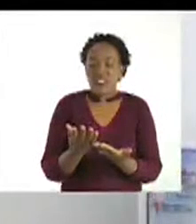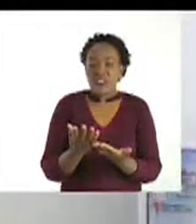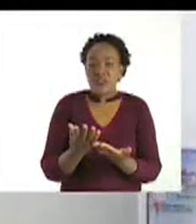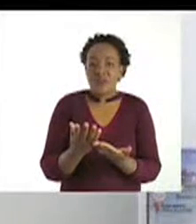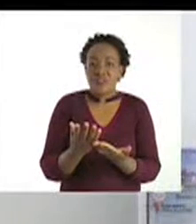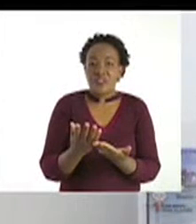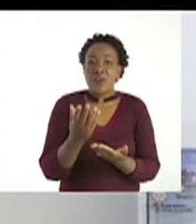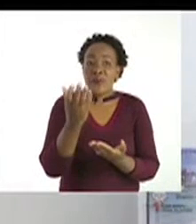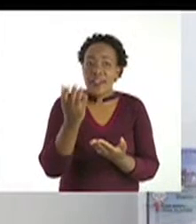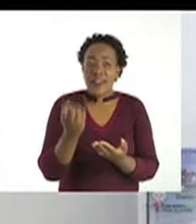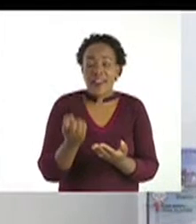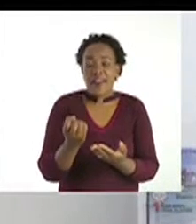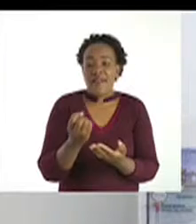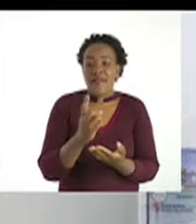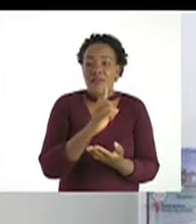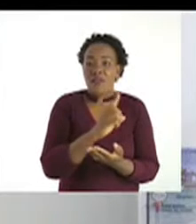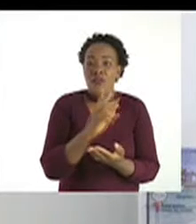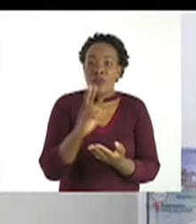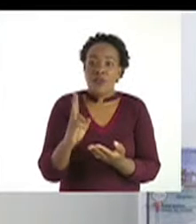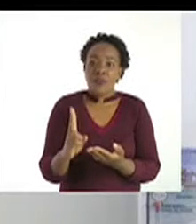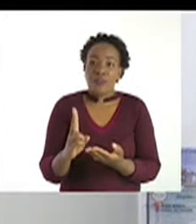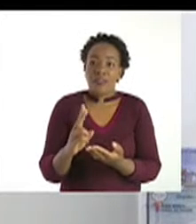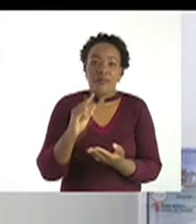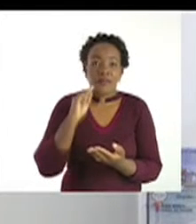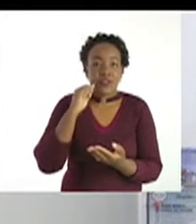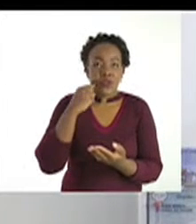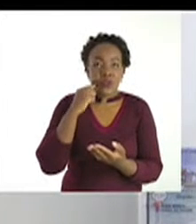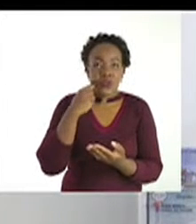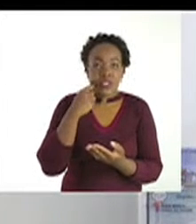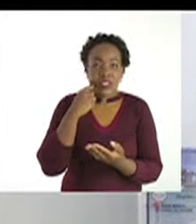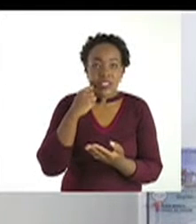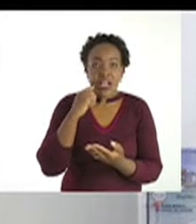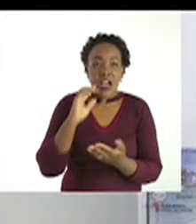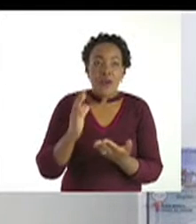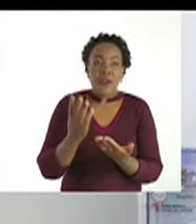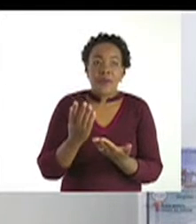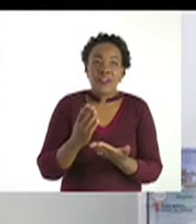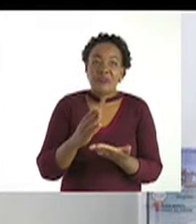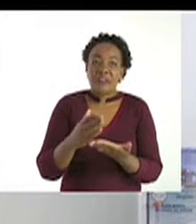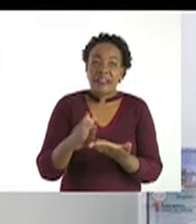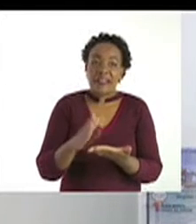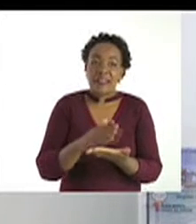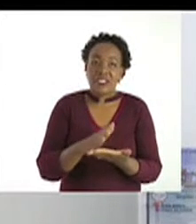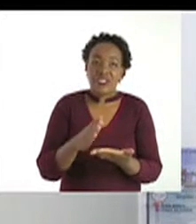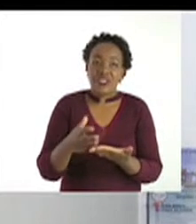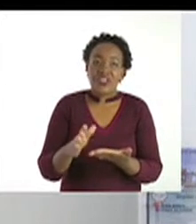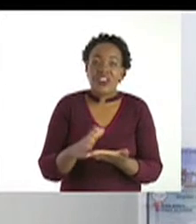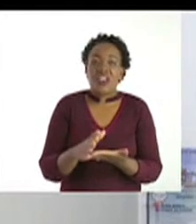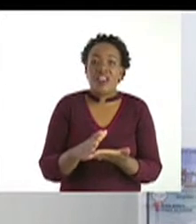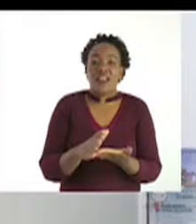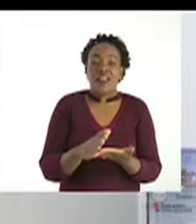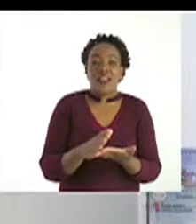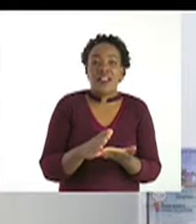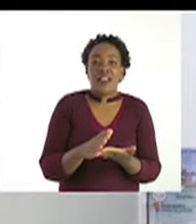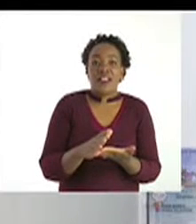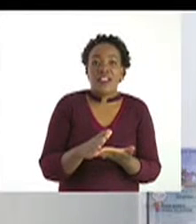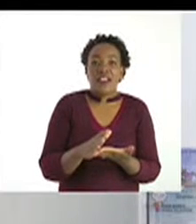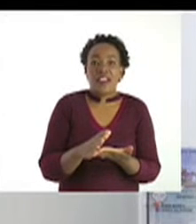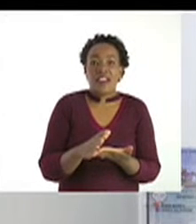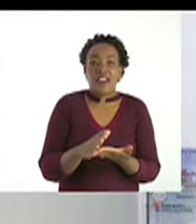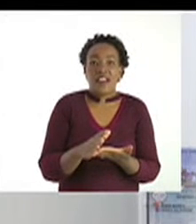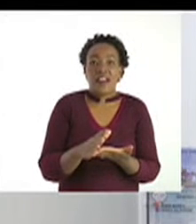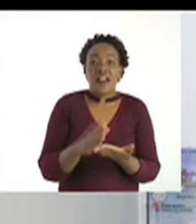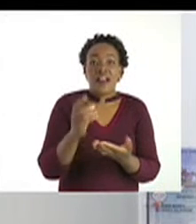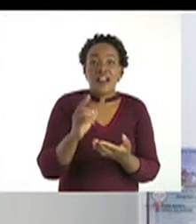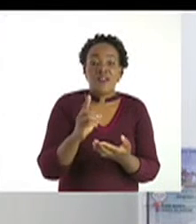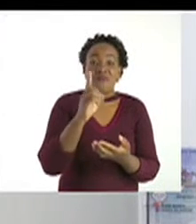12 sweets. We have our 12 sweets. Let me draw the